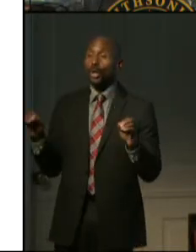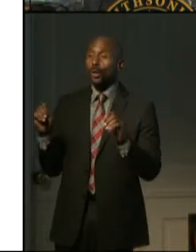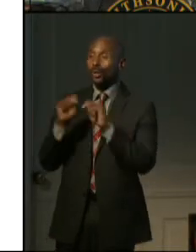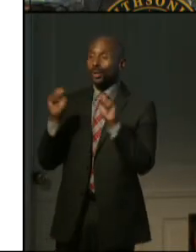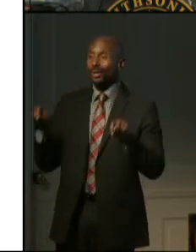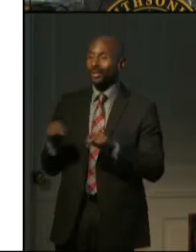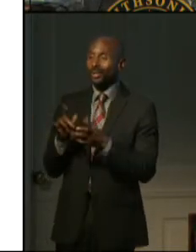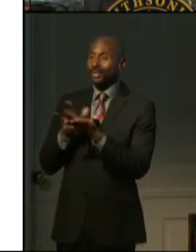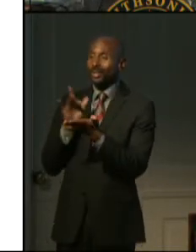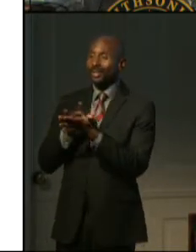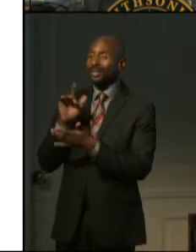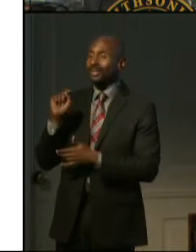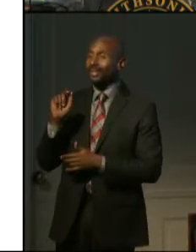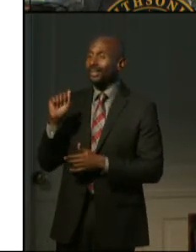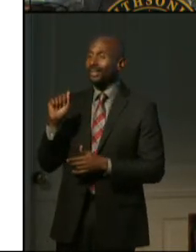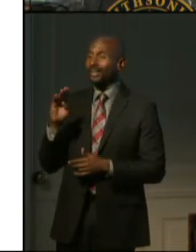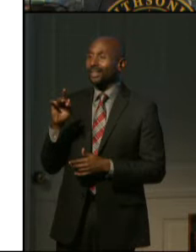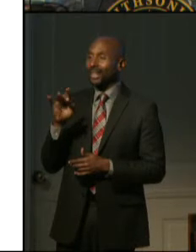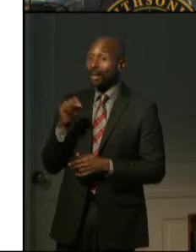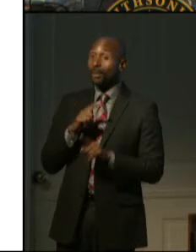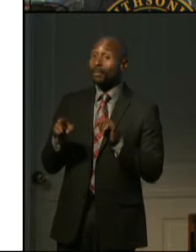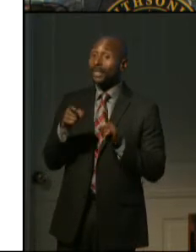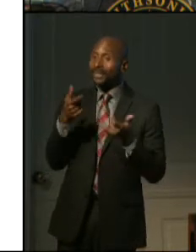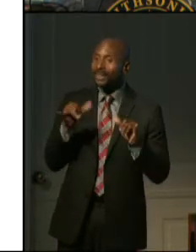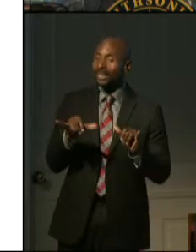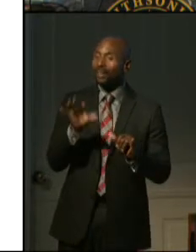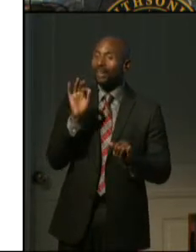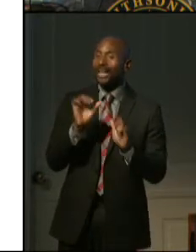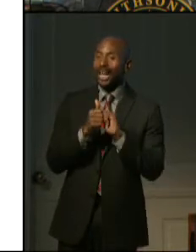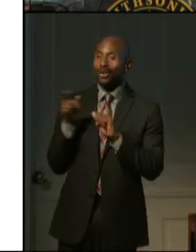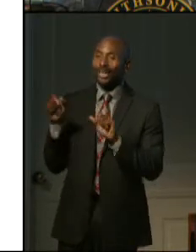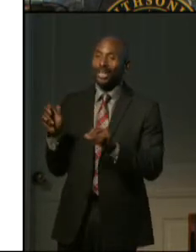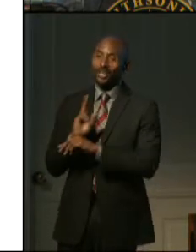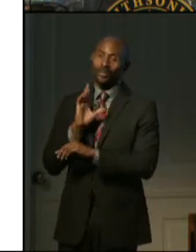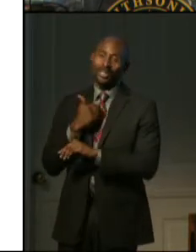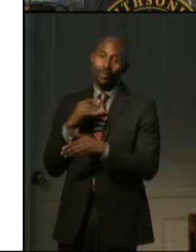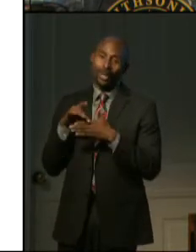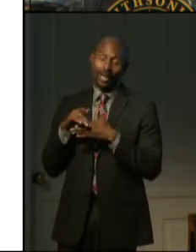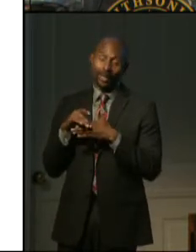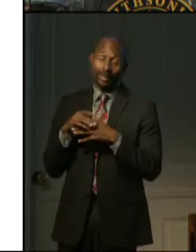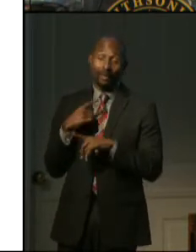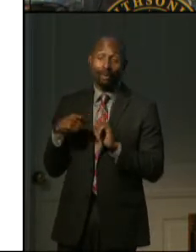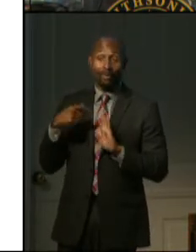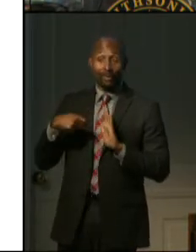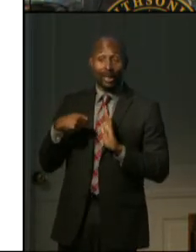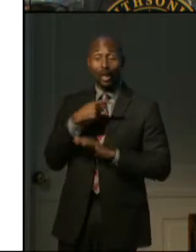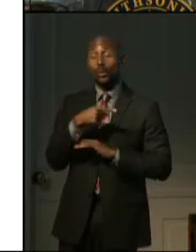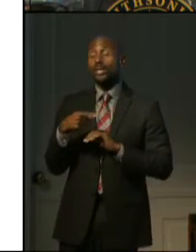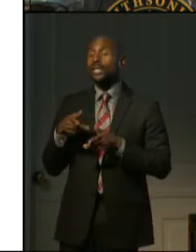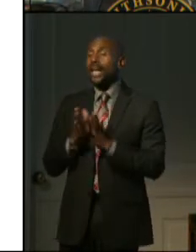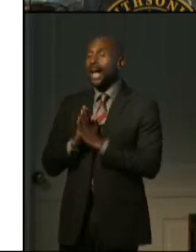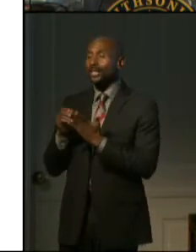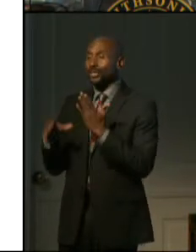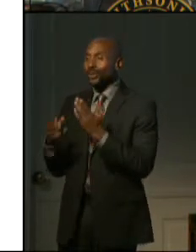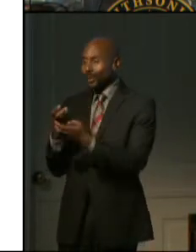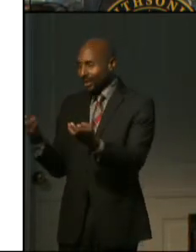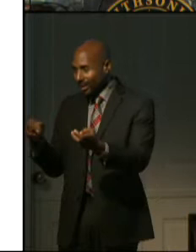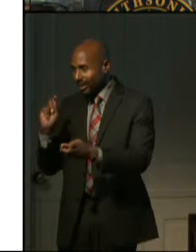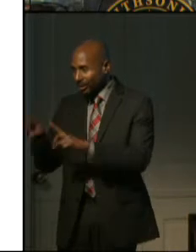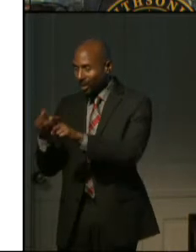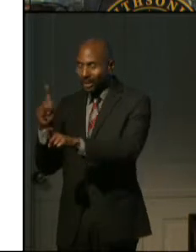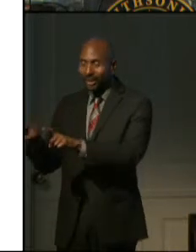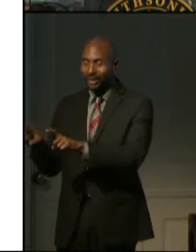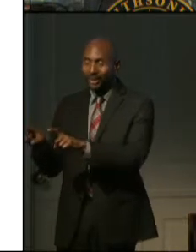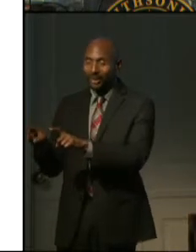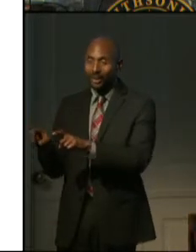use our content. And in this video, he's asking his students the question, a relevant question to the purposes of this conference